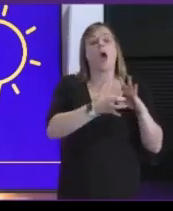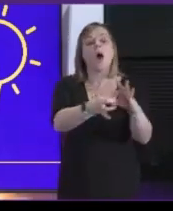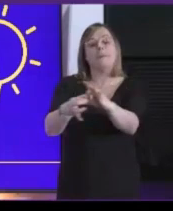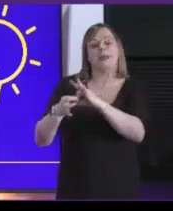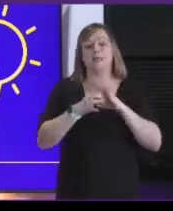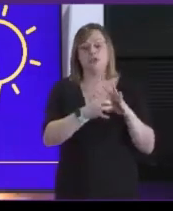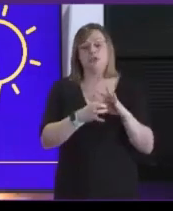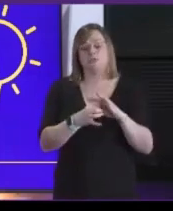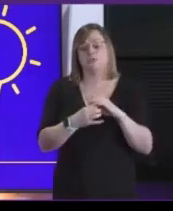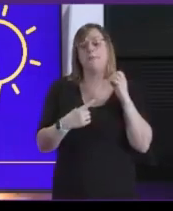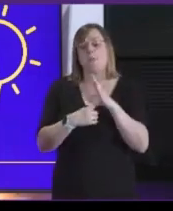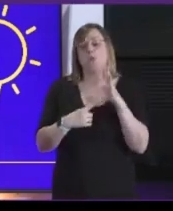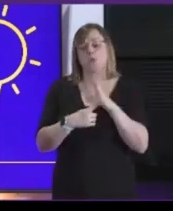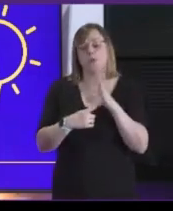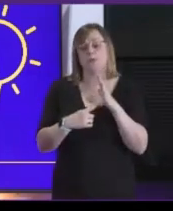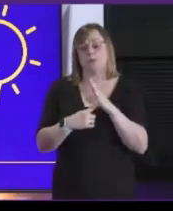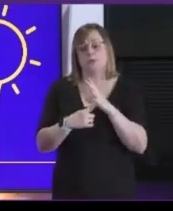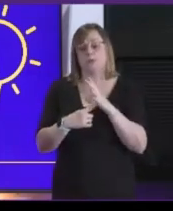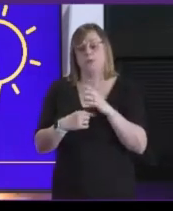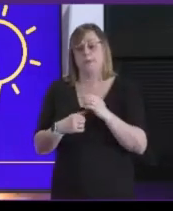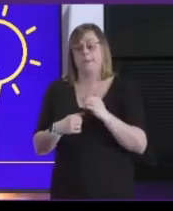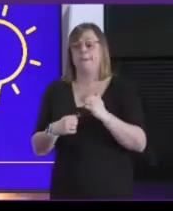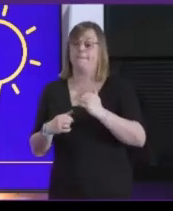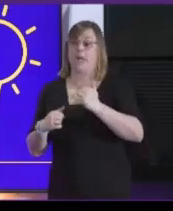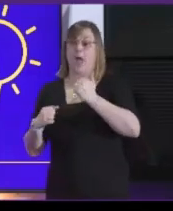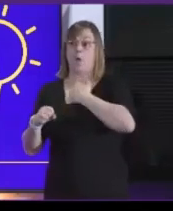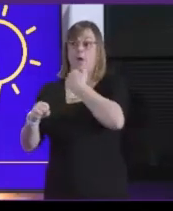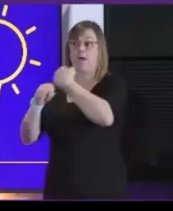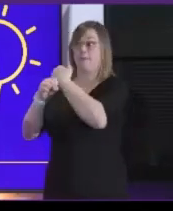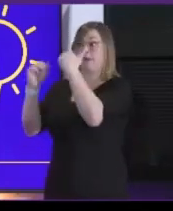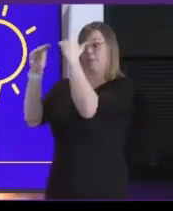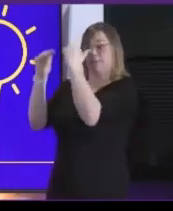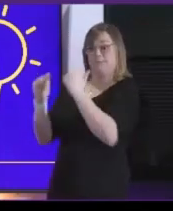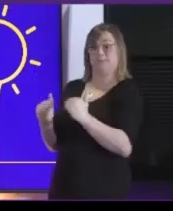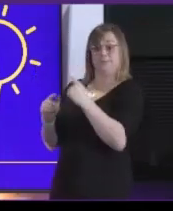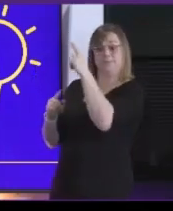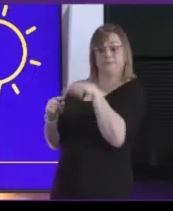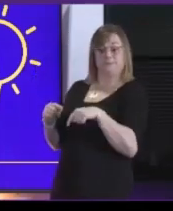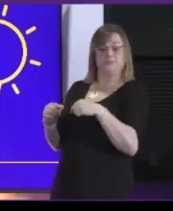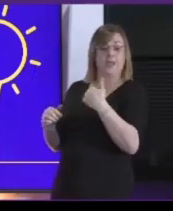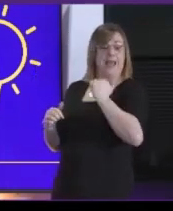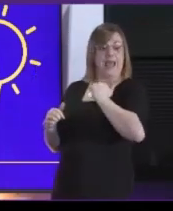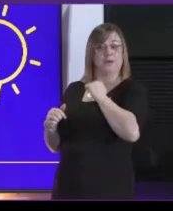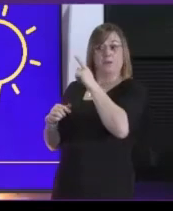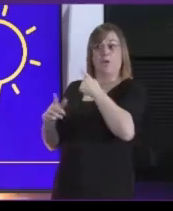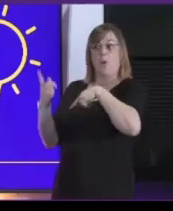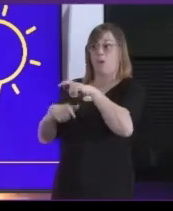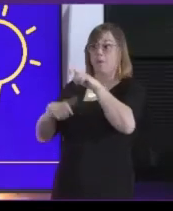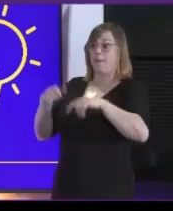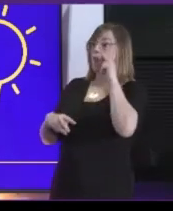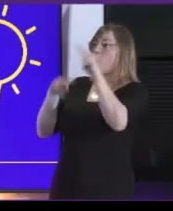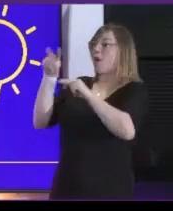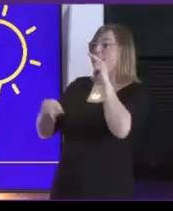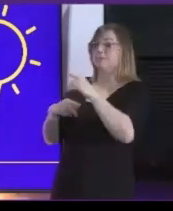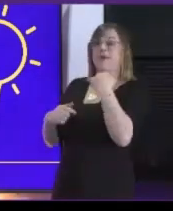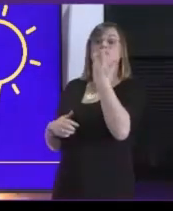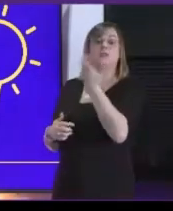is essential, as it is in our country across our levels of government for all of the things that people will look at every